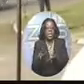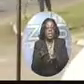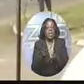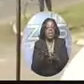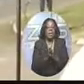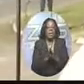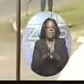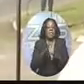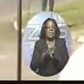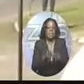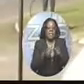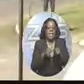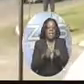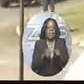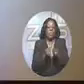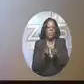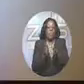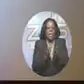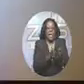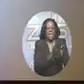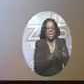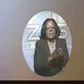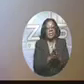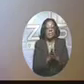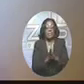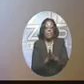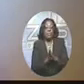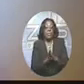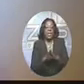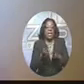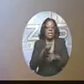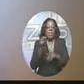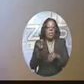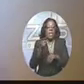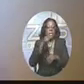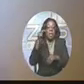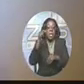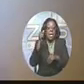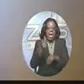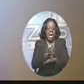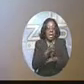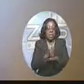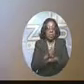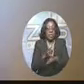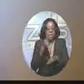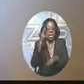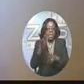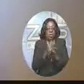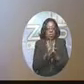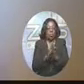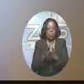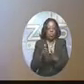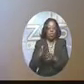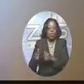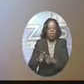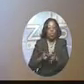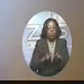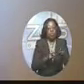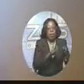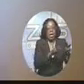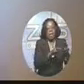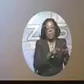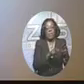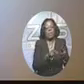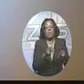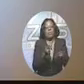staying on top of the things, plan real early. And the North Andres High School track and field meet is set to take place this February. Coach John Ingram, you might remember